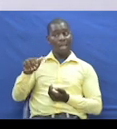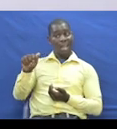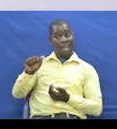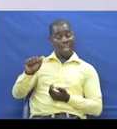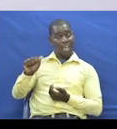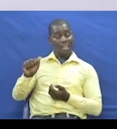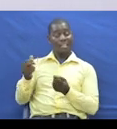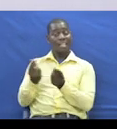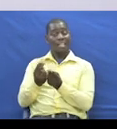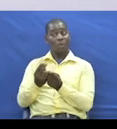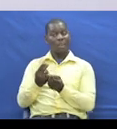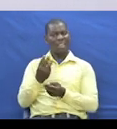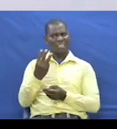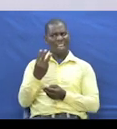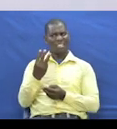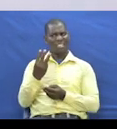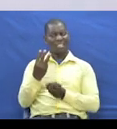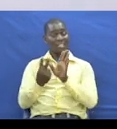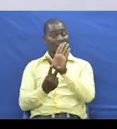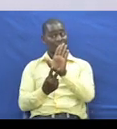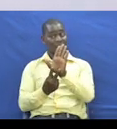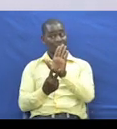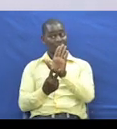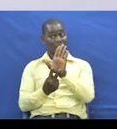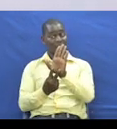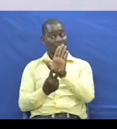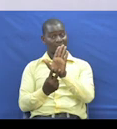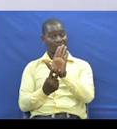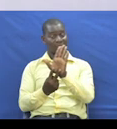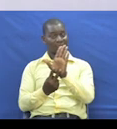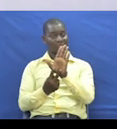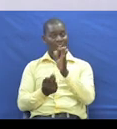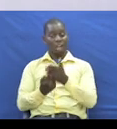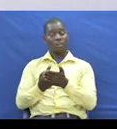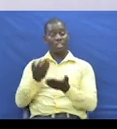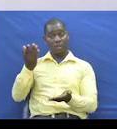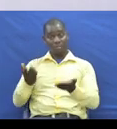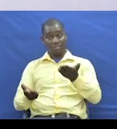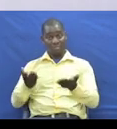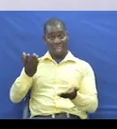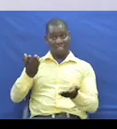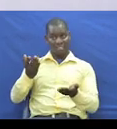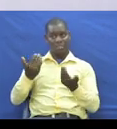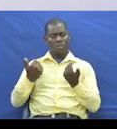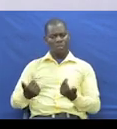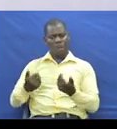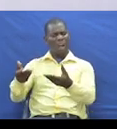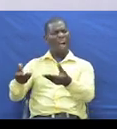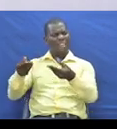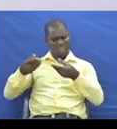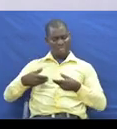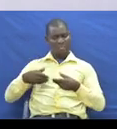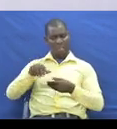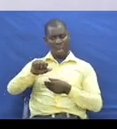which is A, equals to 37. In fact, all of these, they are in grams because they are the masses and they're in grams. But